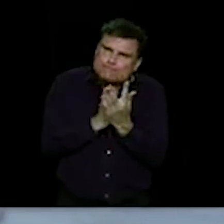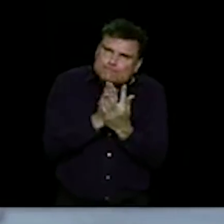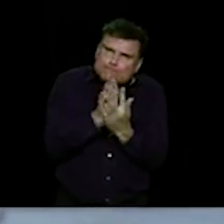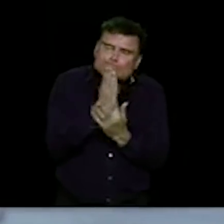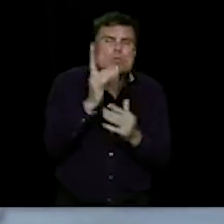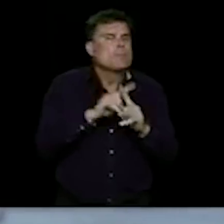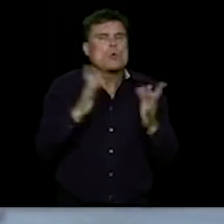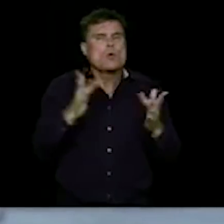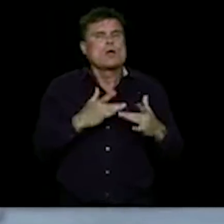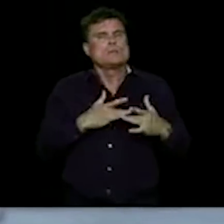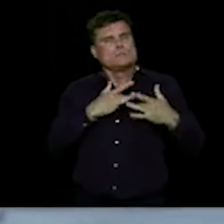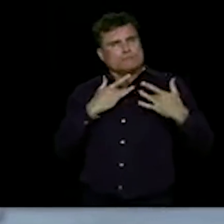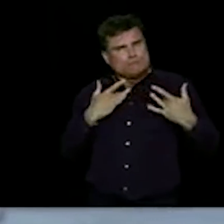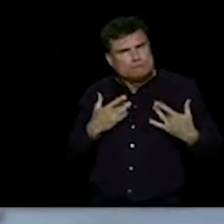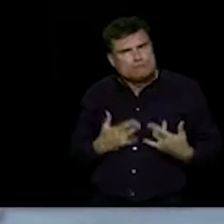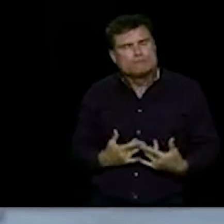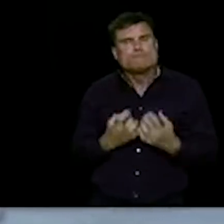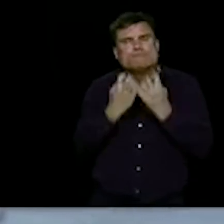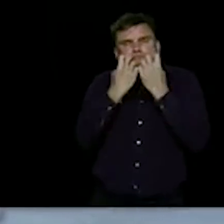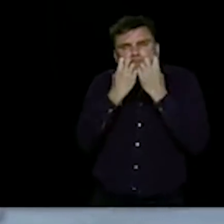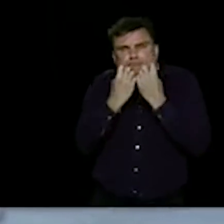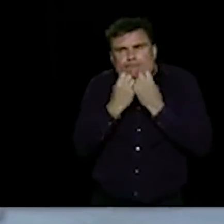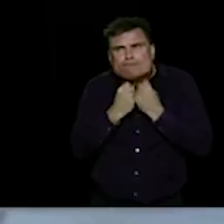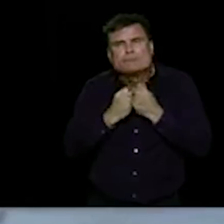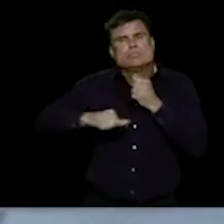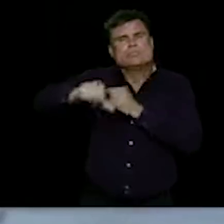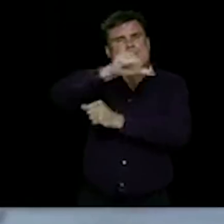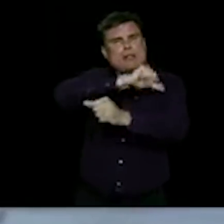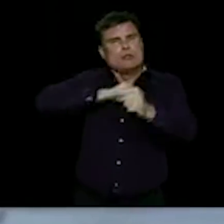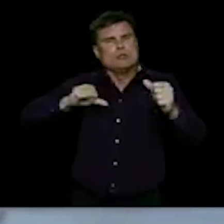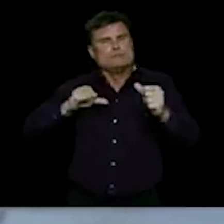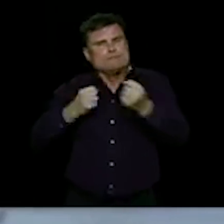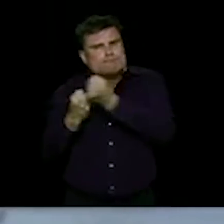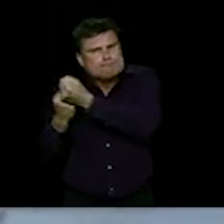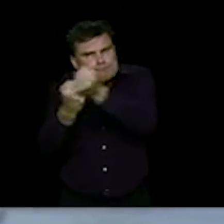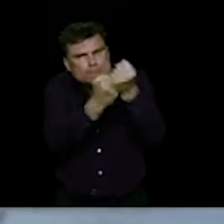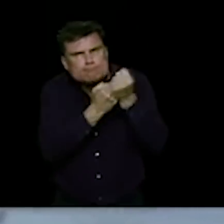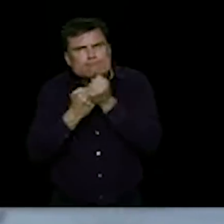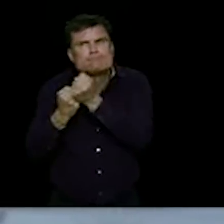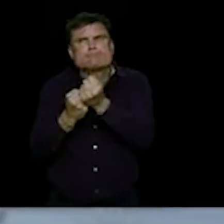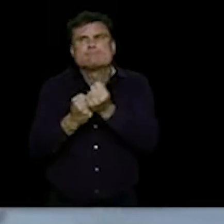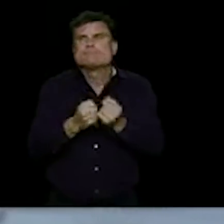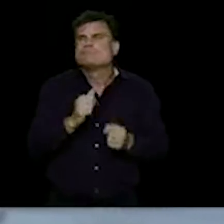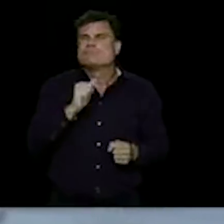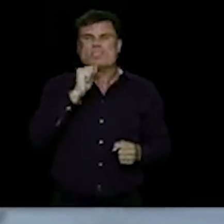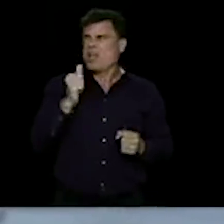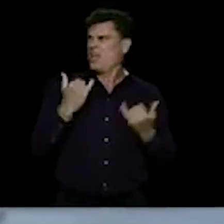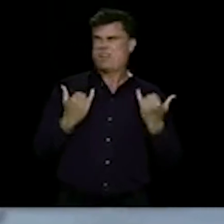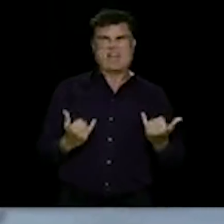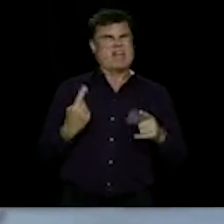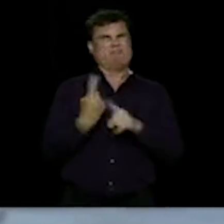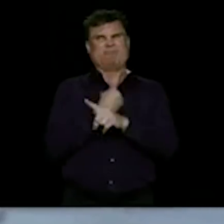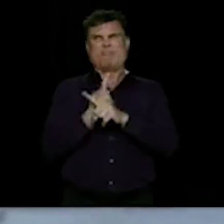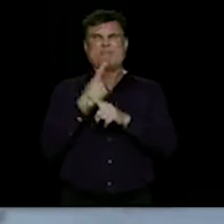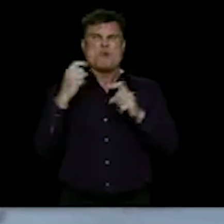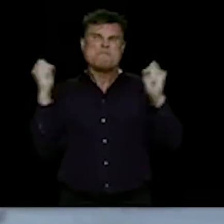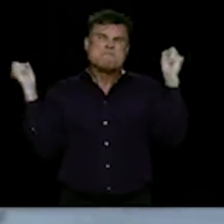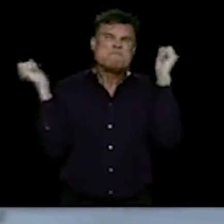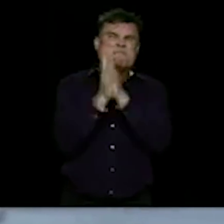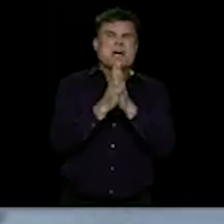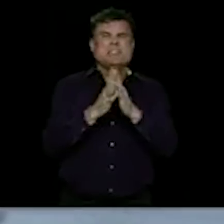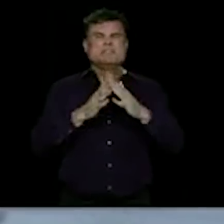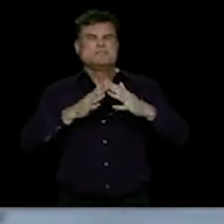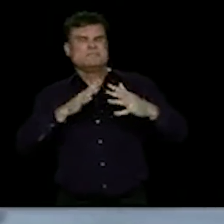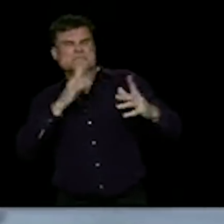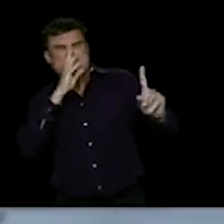wanted. There are over 1,500 people in BC right now, across the province, who are self-isolating and under